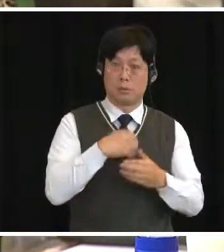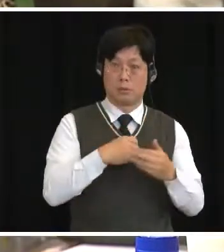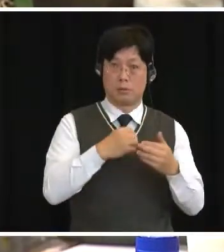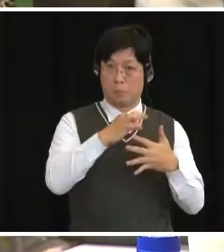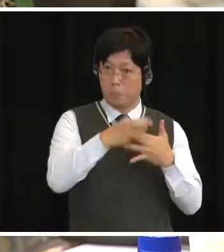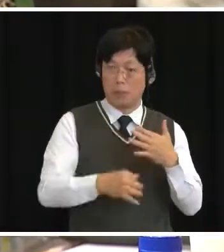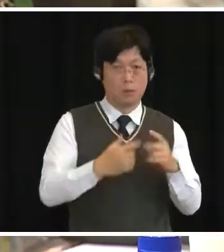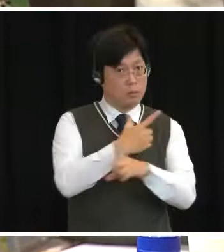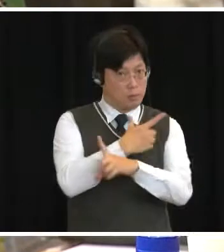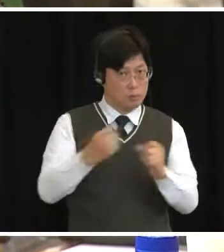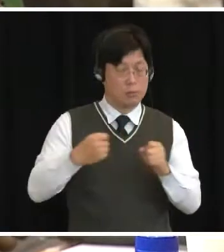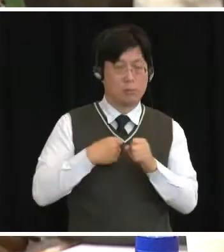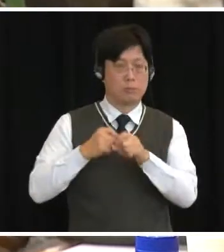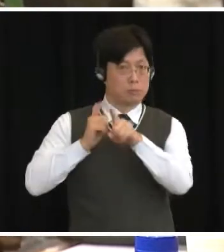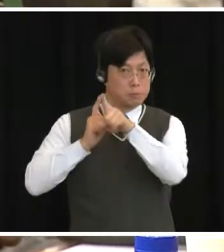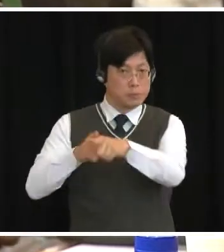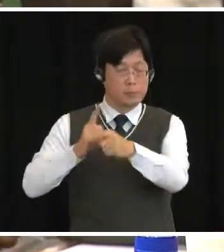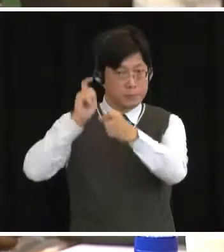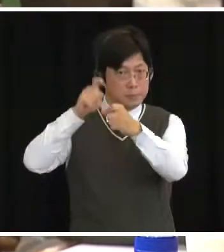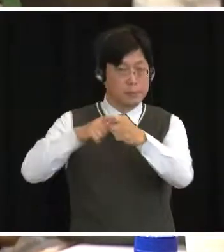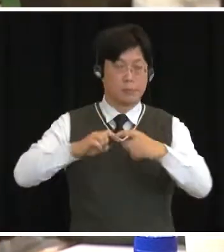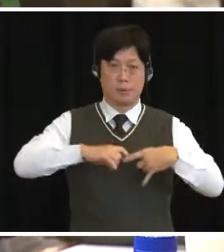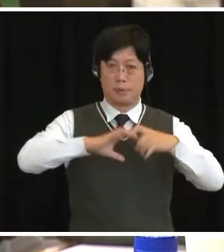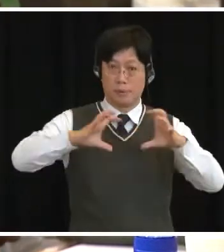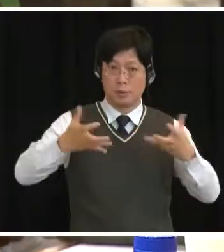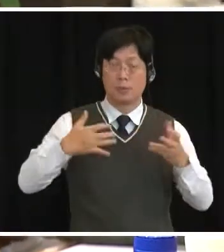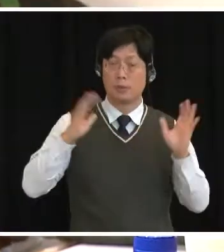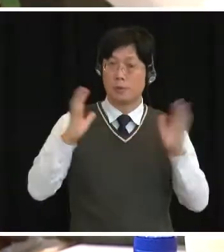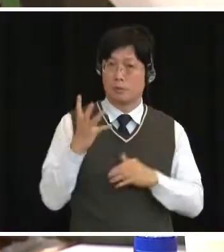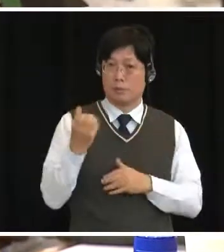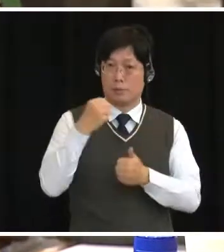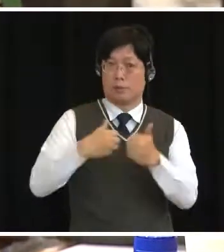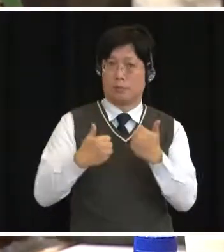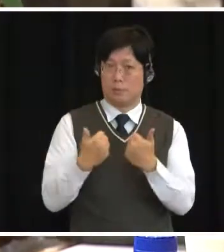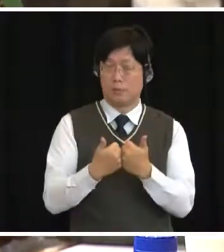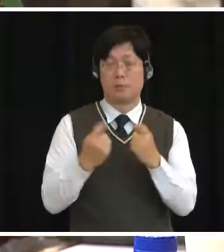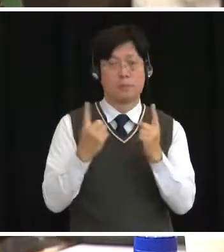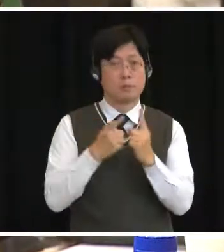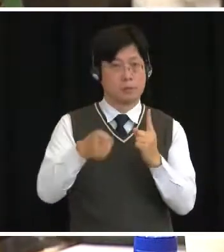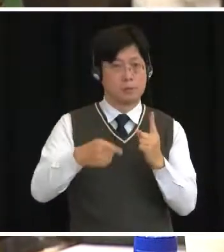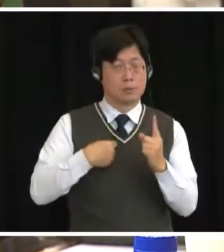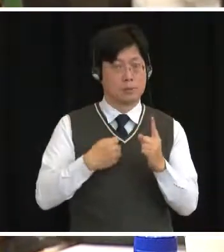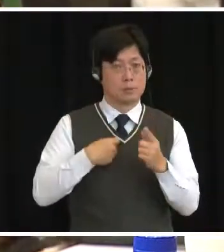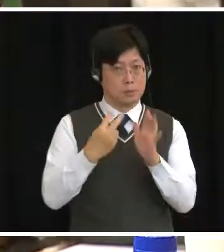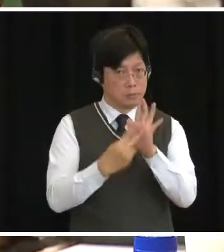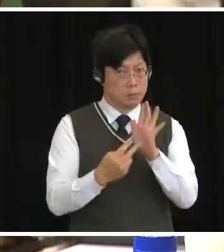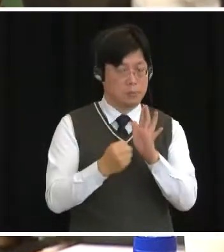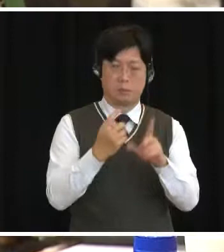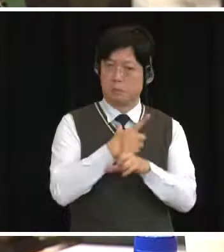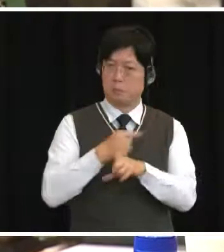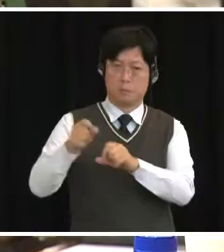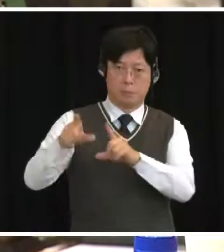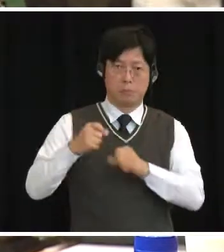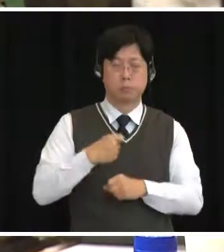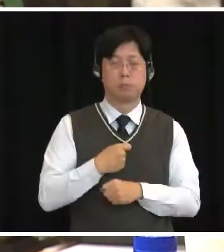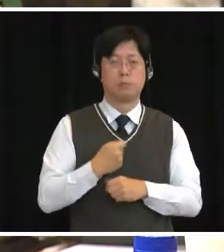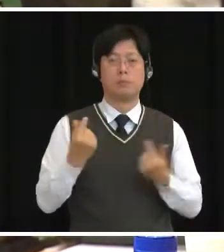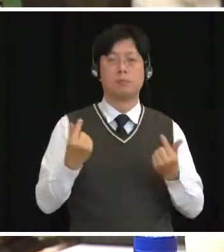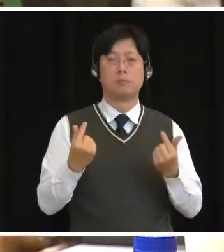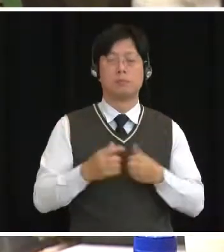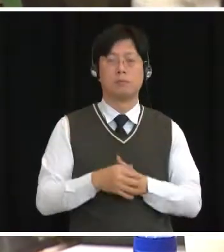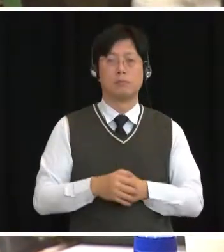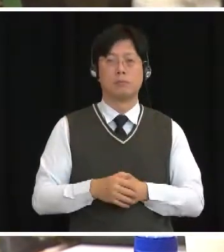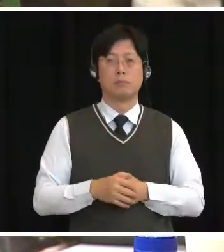laws and administrative measures have to consider the interpretation